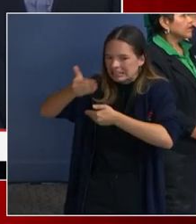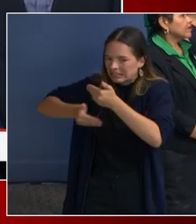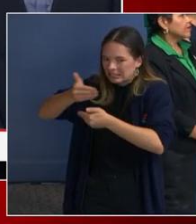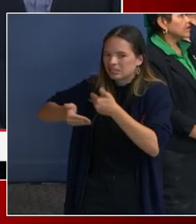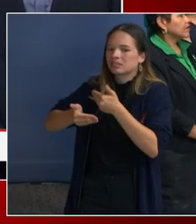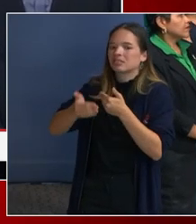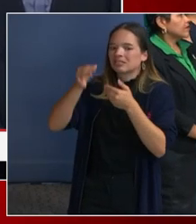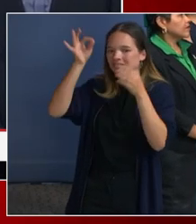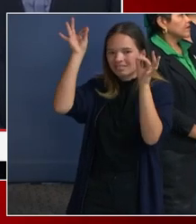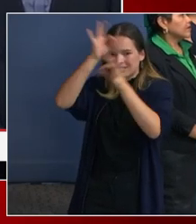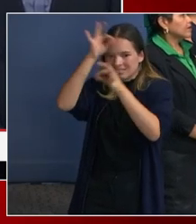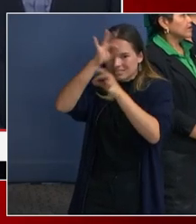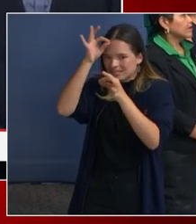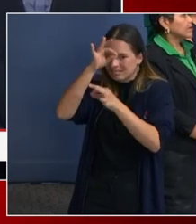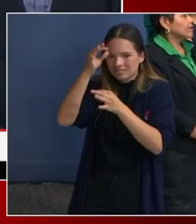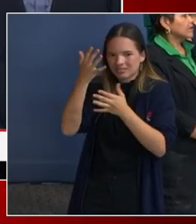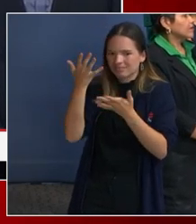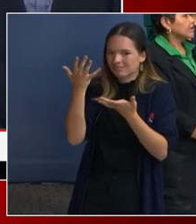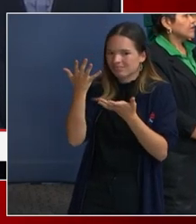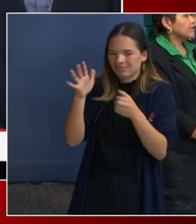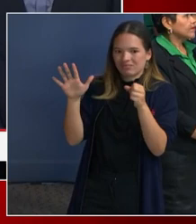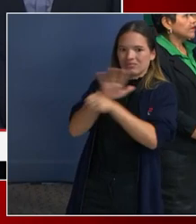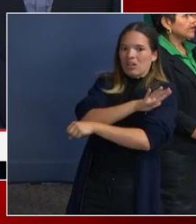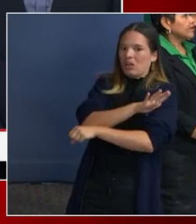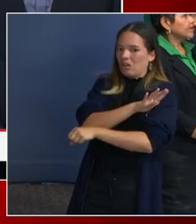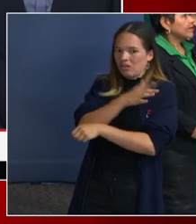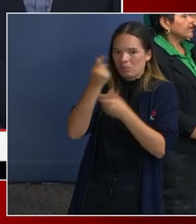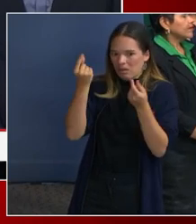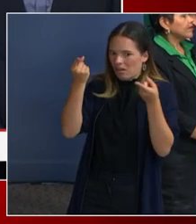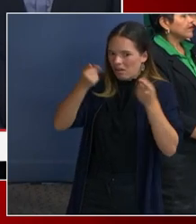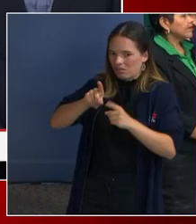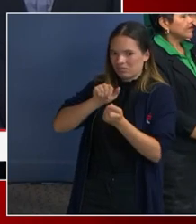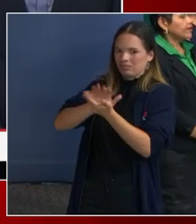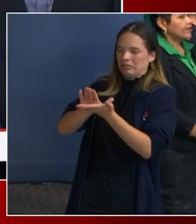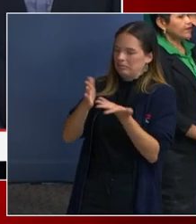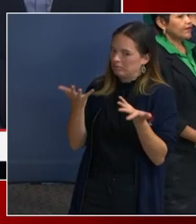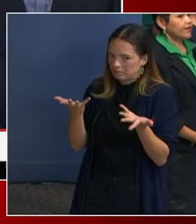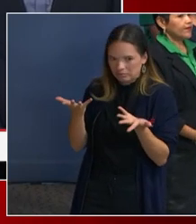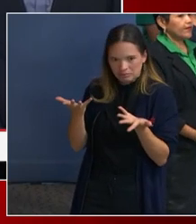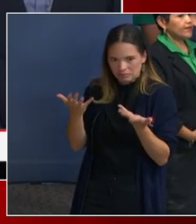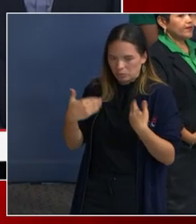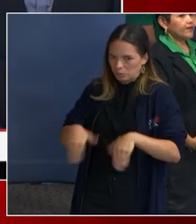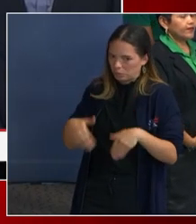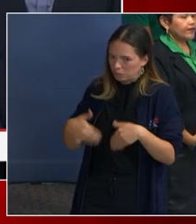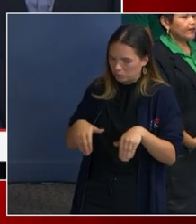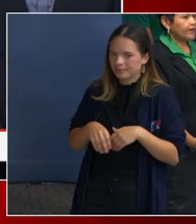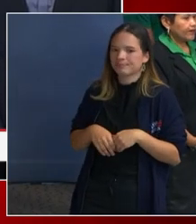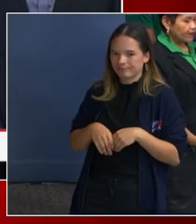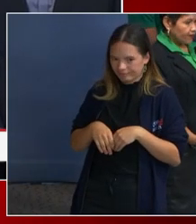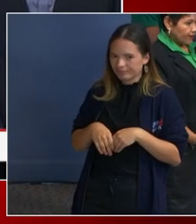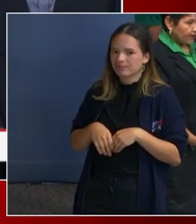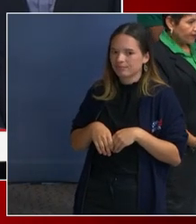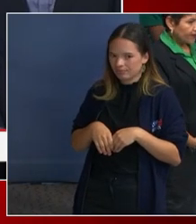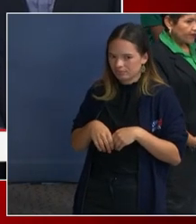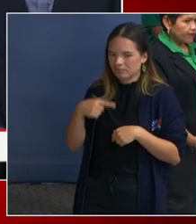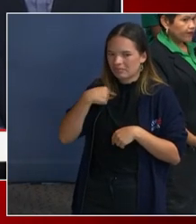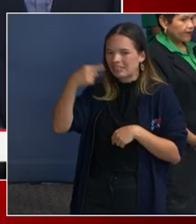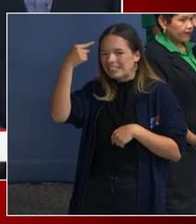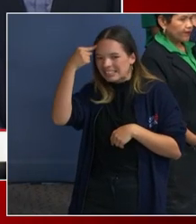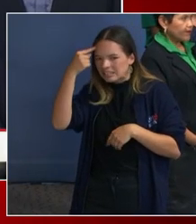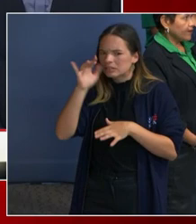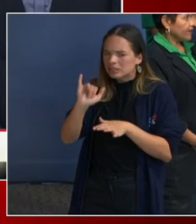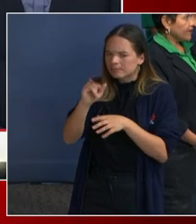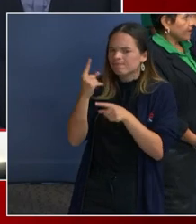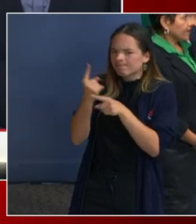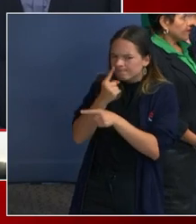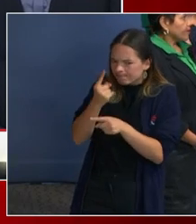full capacity of what we would be dealing with from day to day or month to month. And so we thought it was very appropriate that we